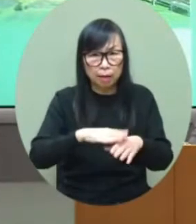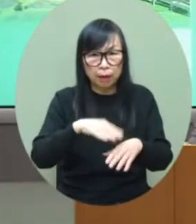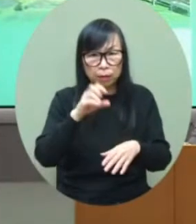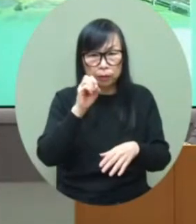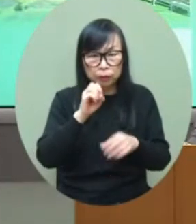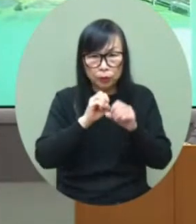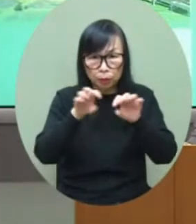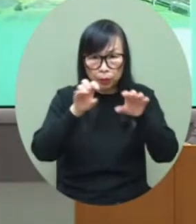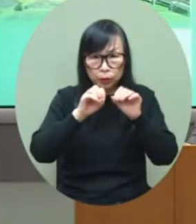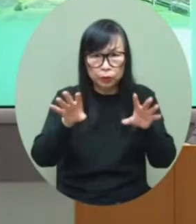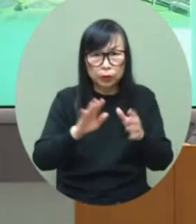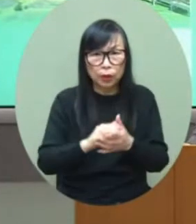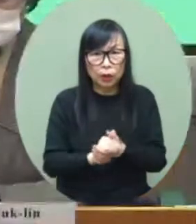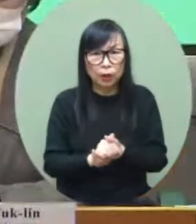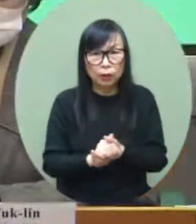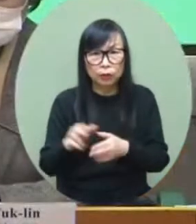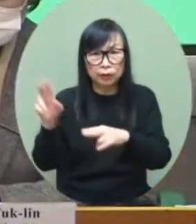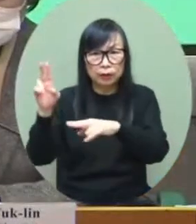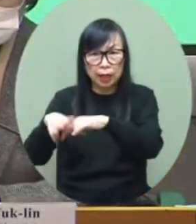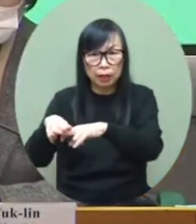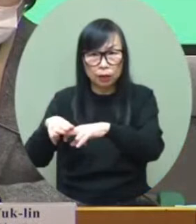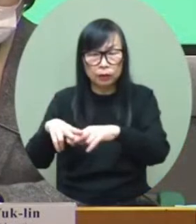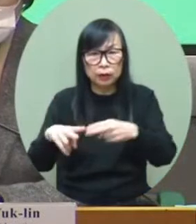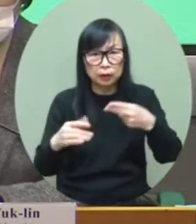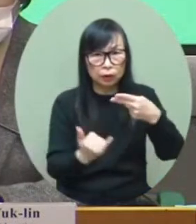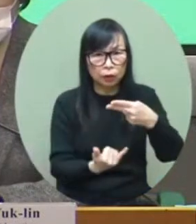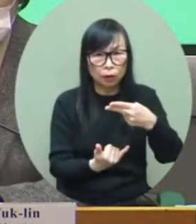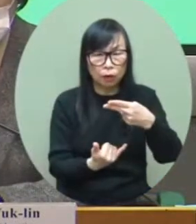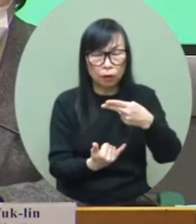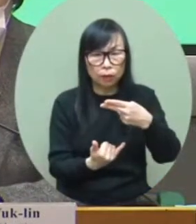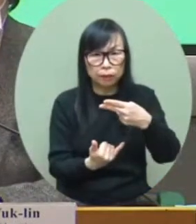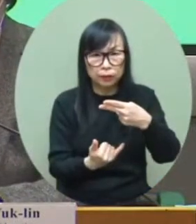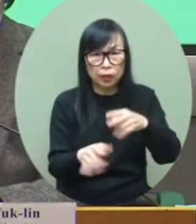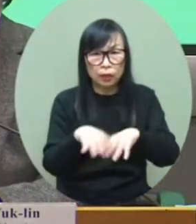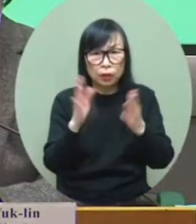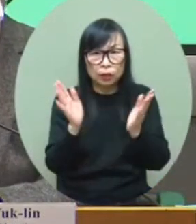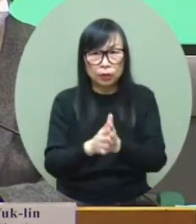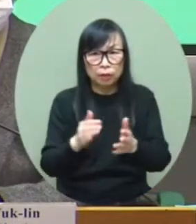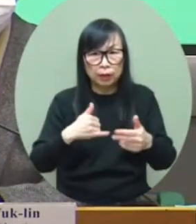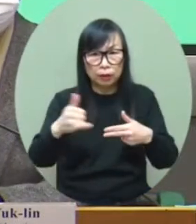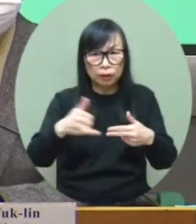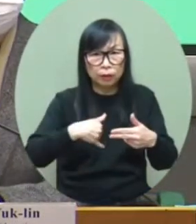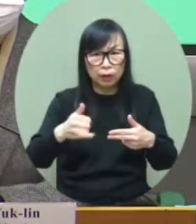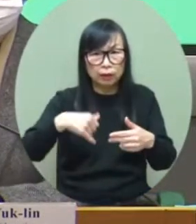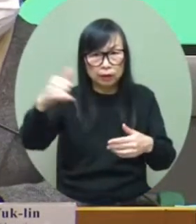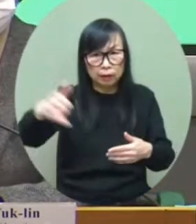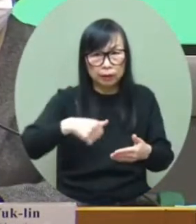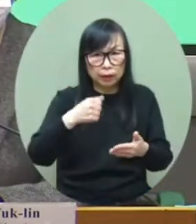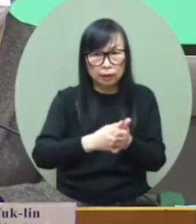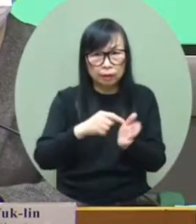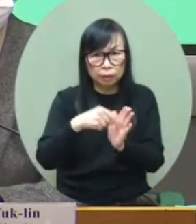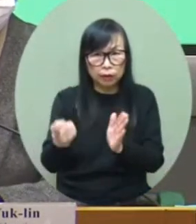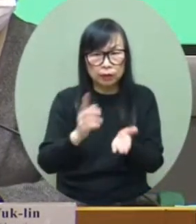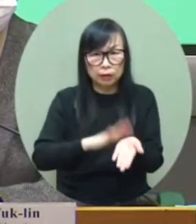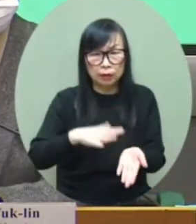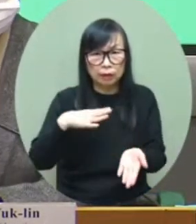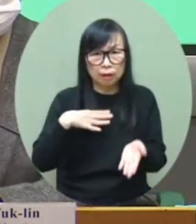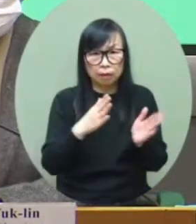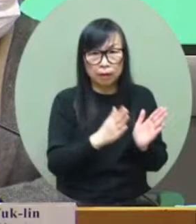the Chief Secretary for Administration has announced the arrangements of full